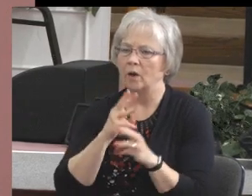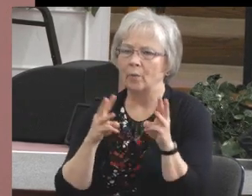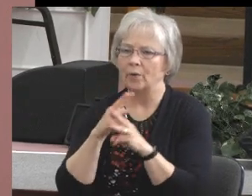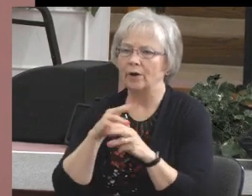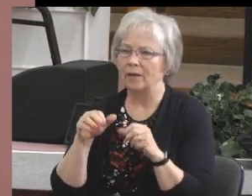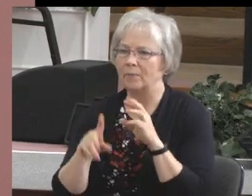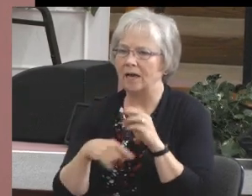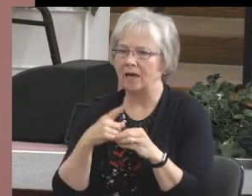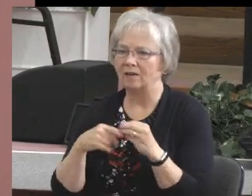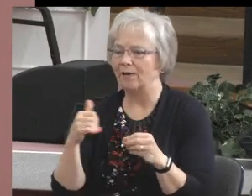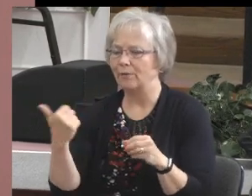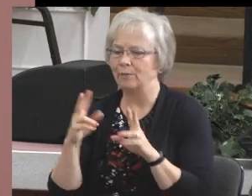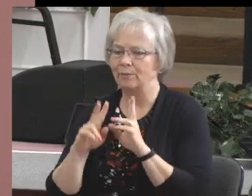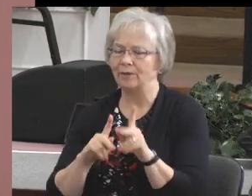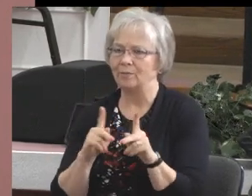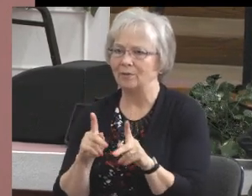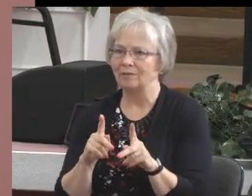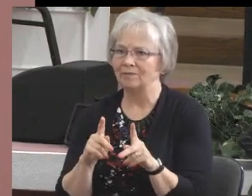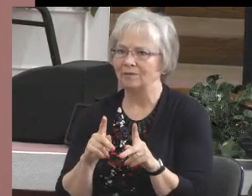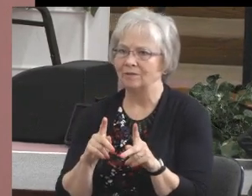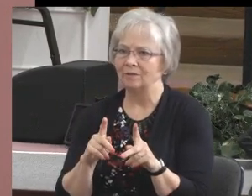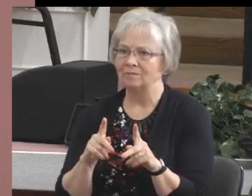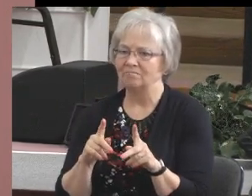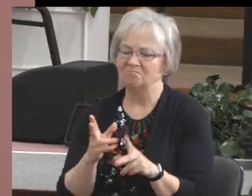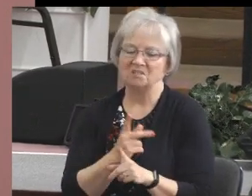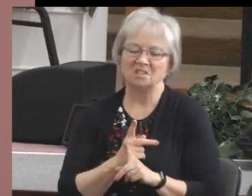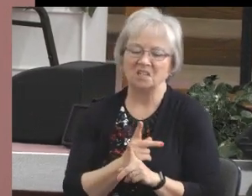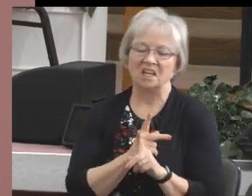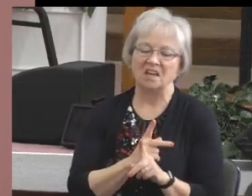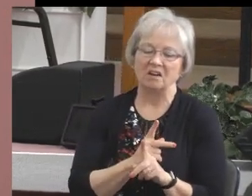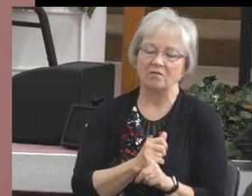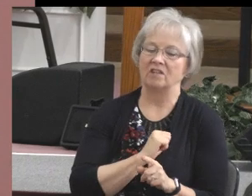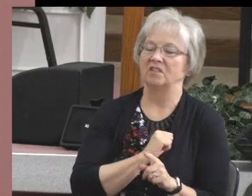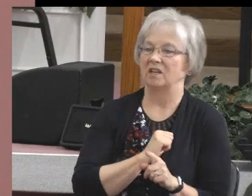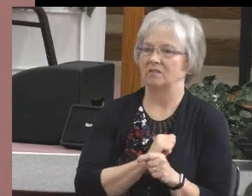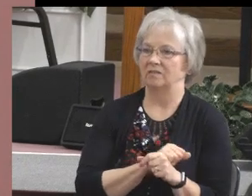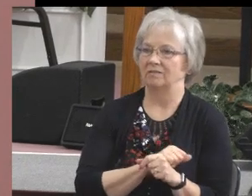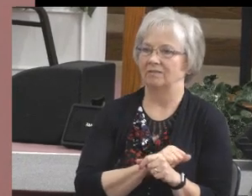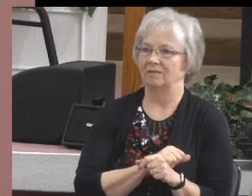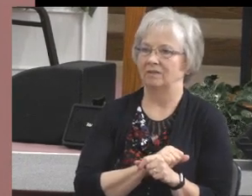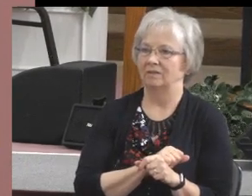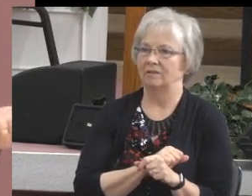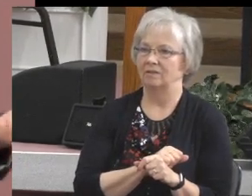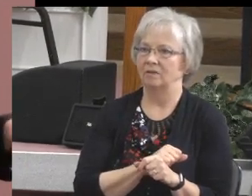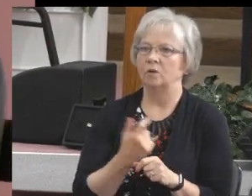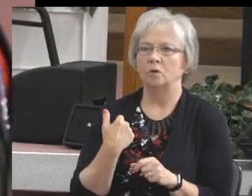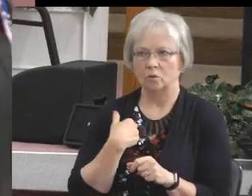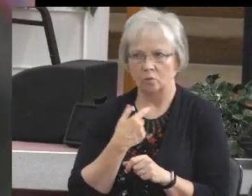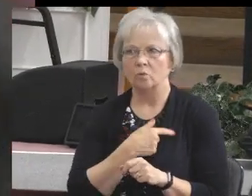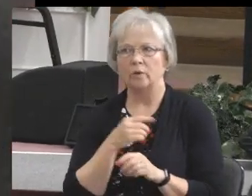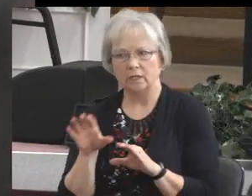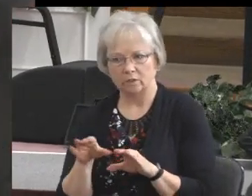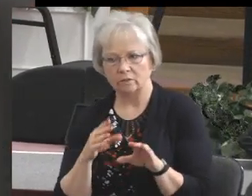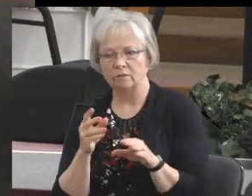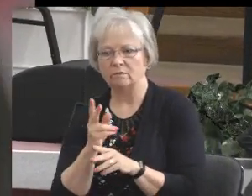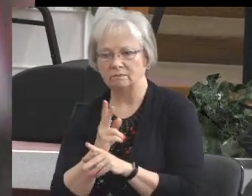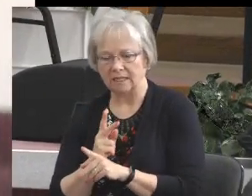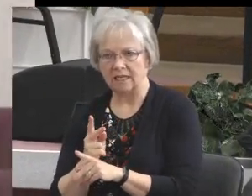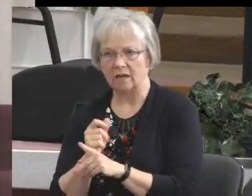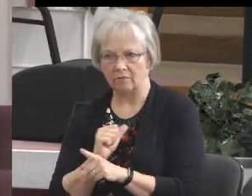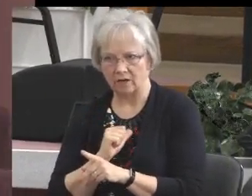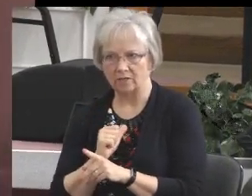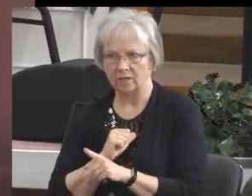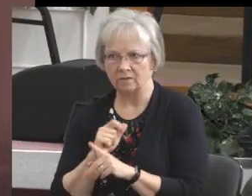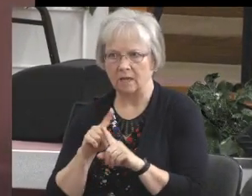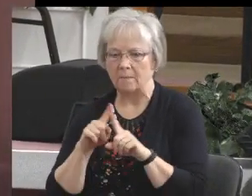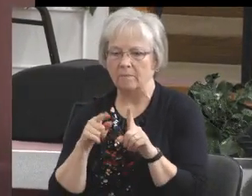do we need to even concern ourselves with them? We should take care of ourselves. Which we do take care of ourselves, and that's important. But God didn't make